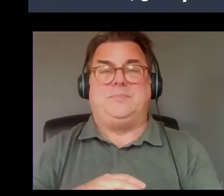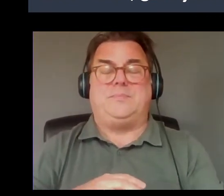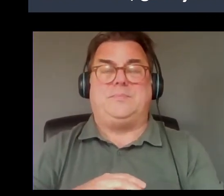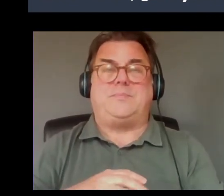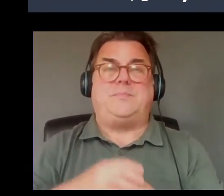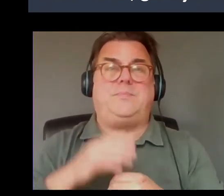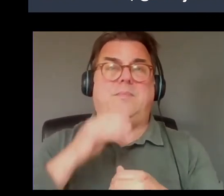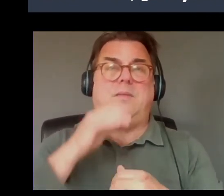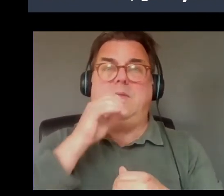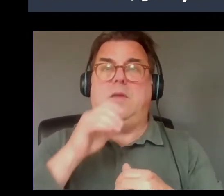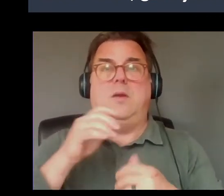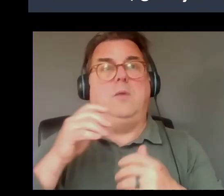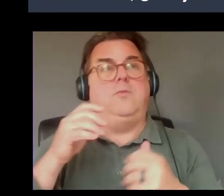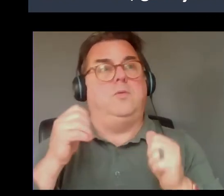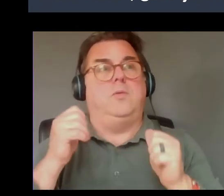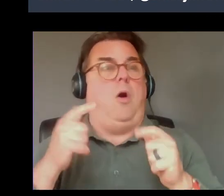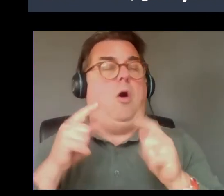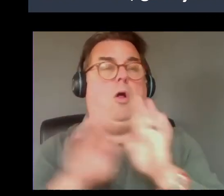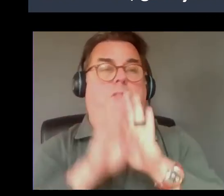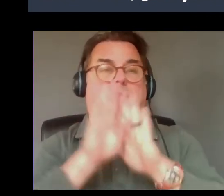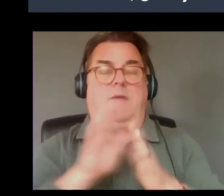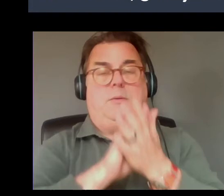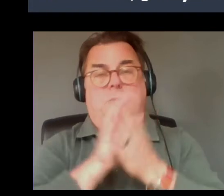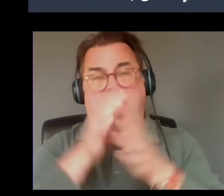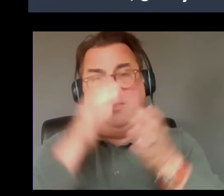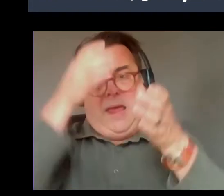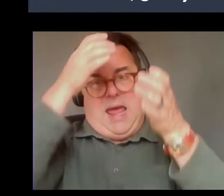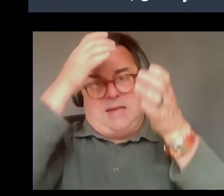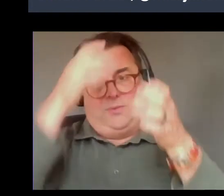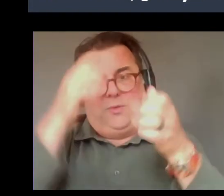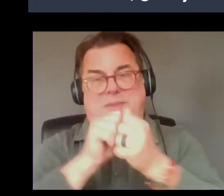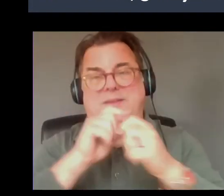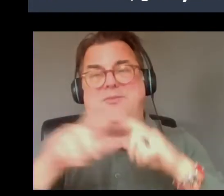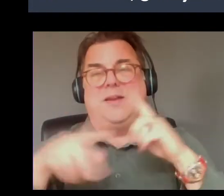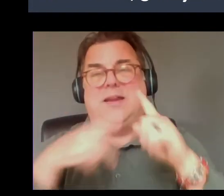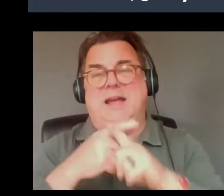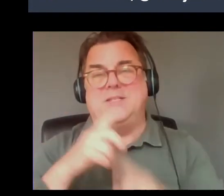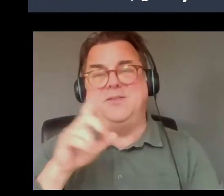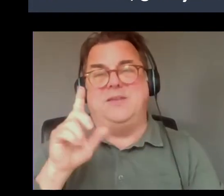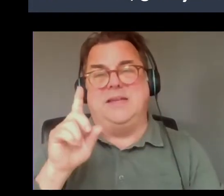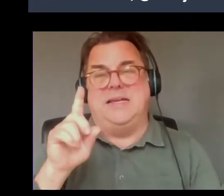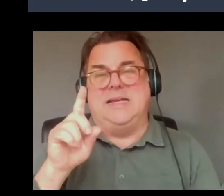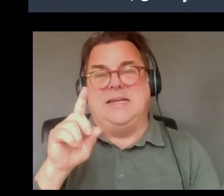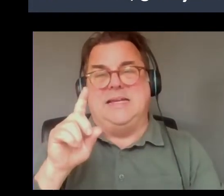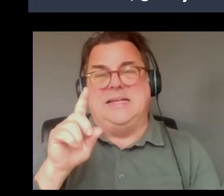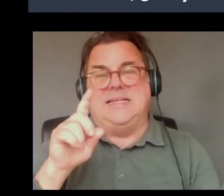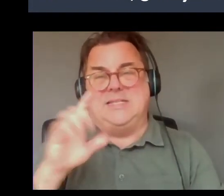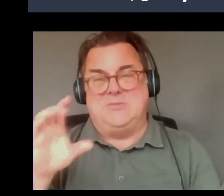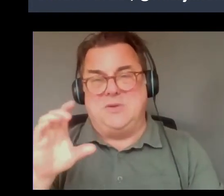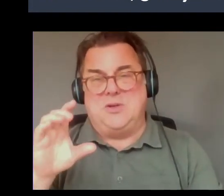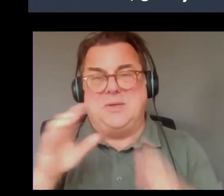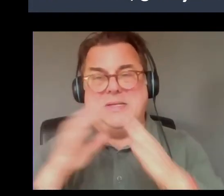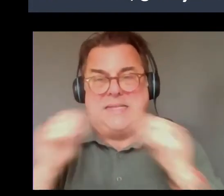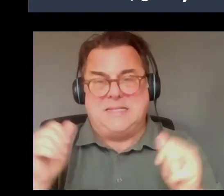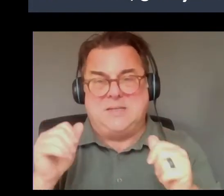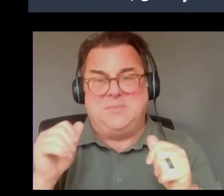every developer to become an expert in distributed systems and all of the lower level details required to do